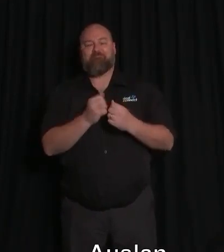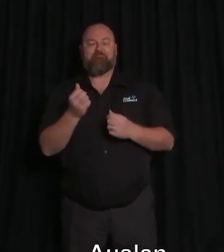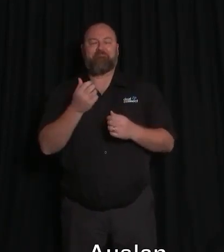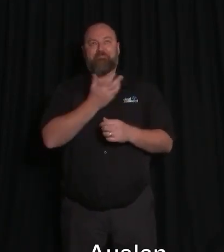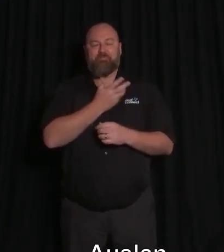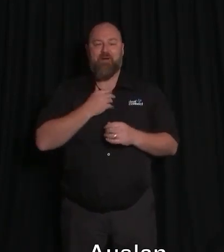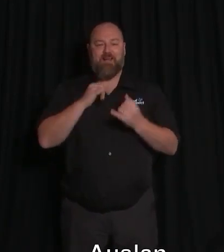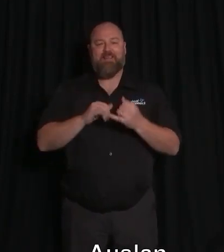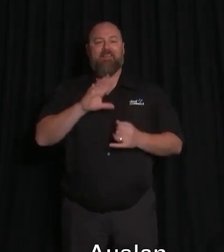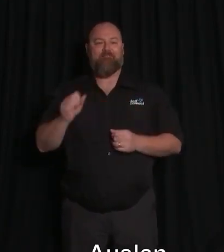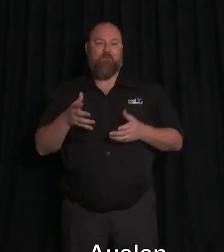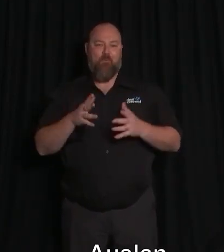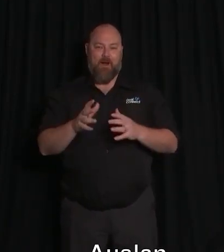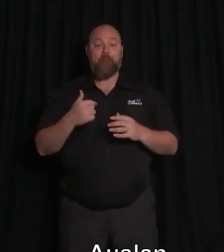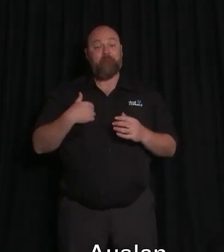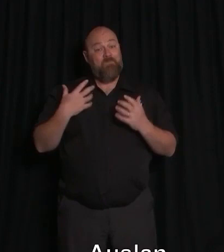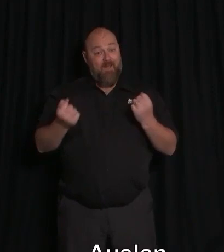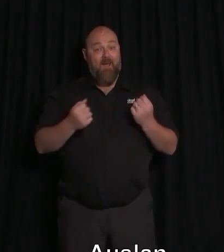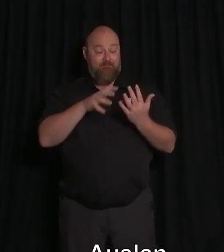So I have got a speech.